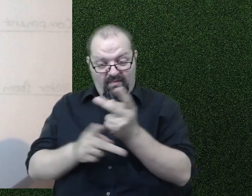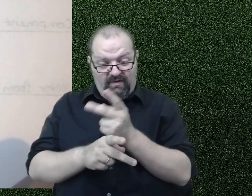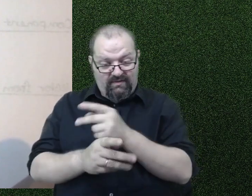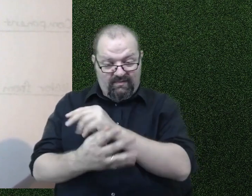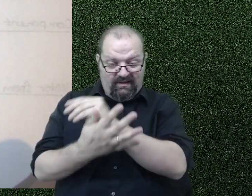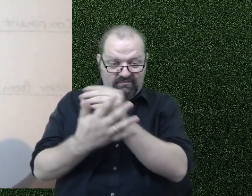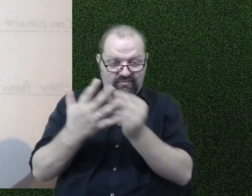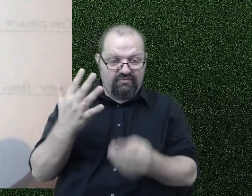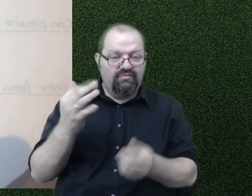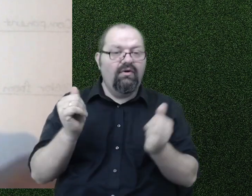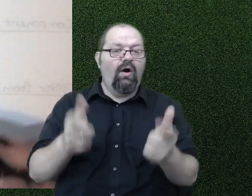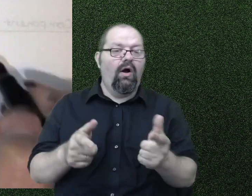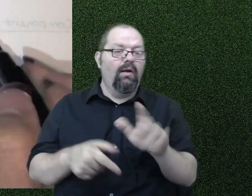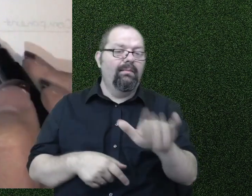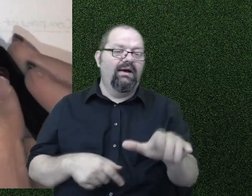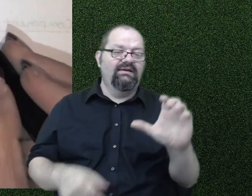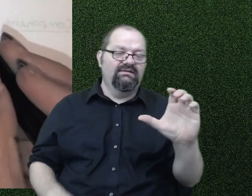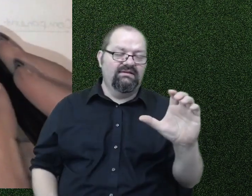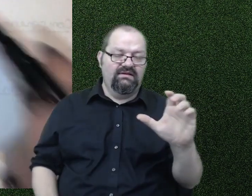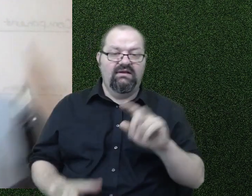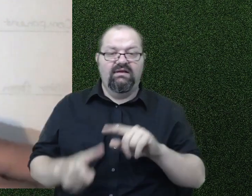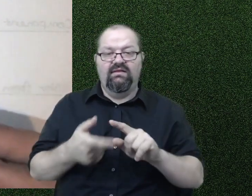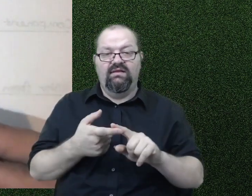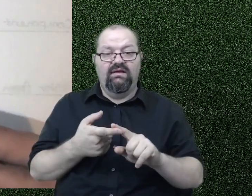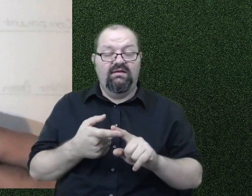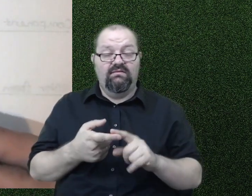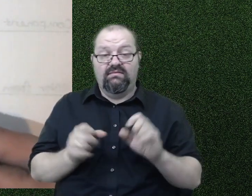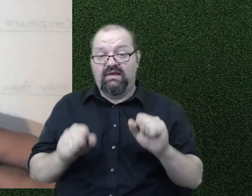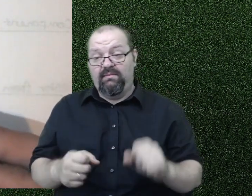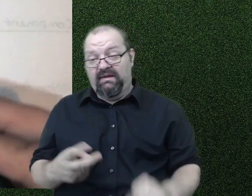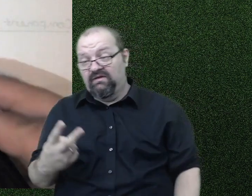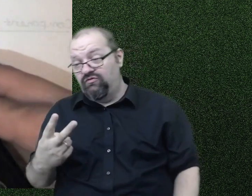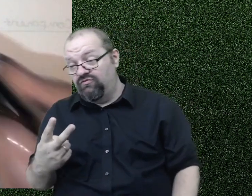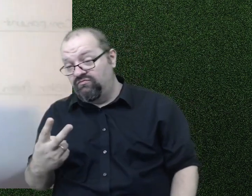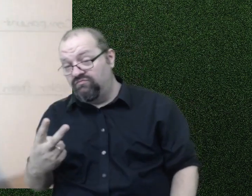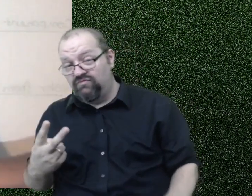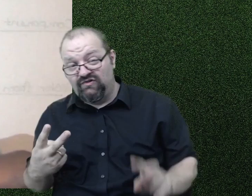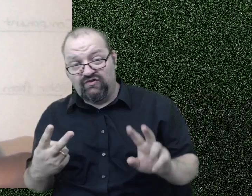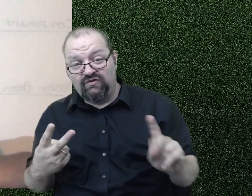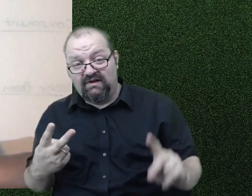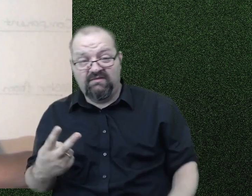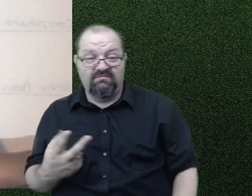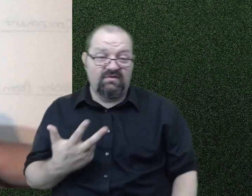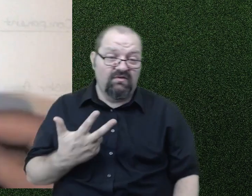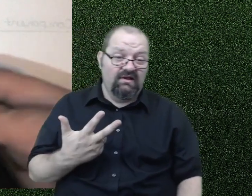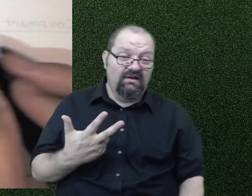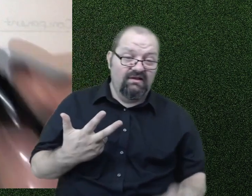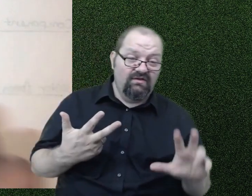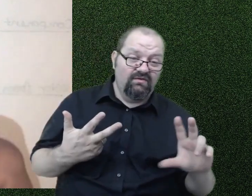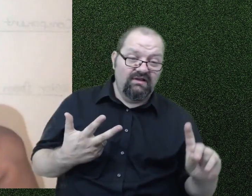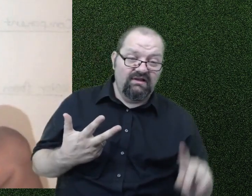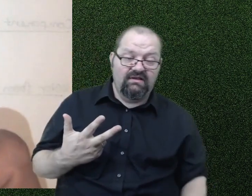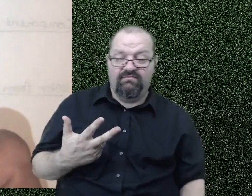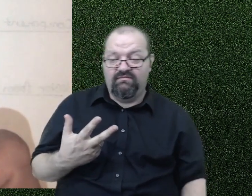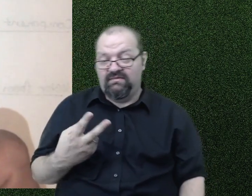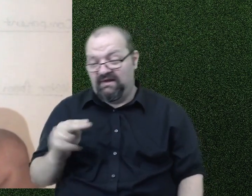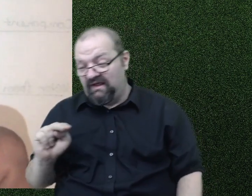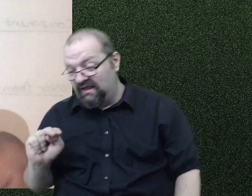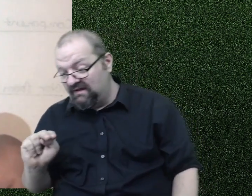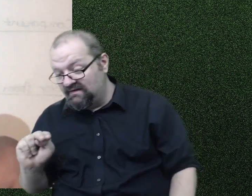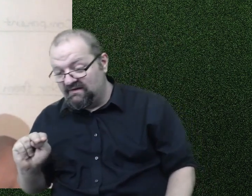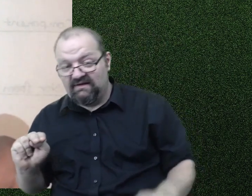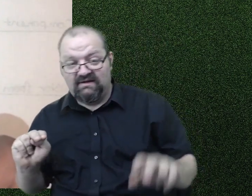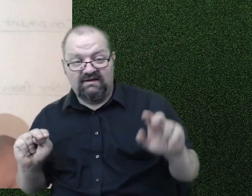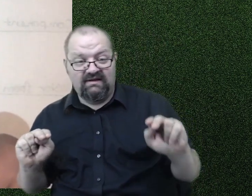by C. And U could be 2, so it'd be 2-dimensional. U could be 3, be 3-dimensional. It could be n equals 5. It